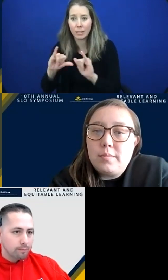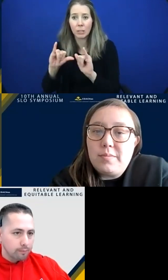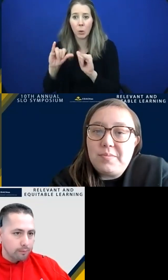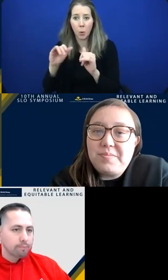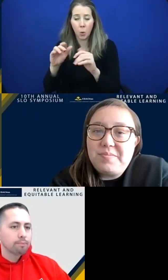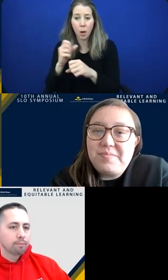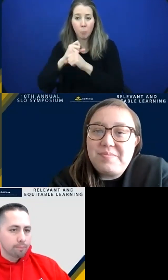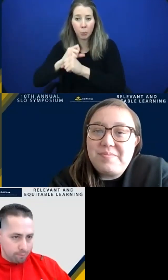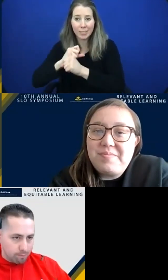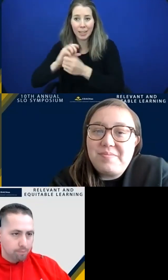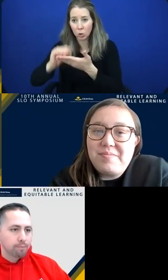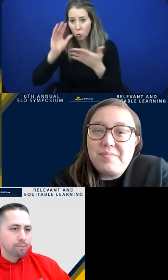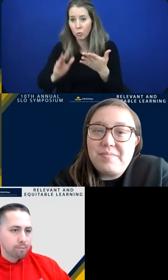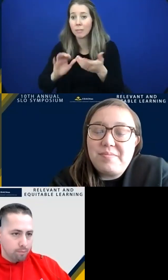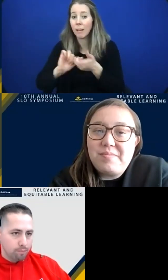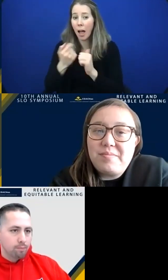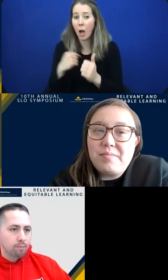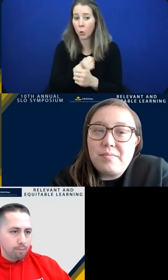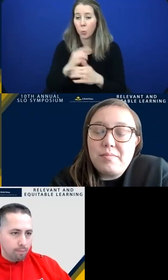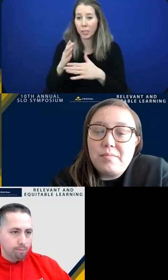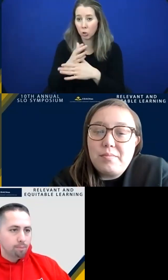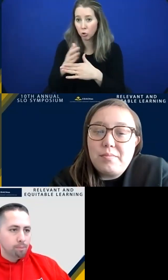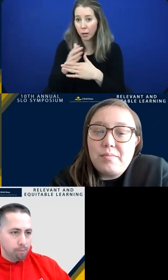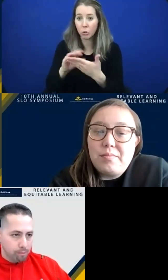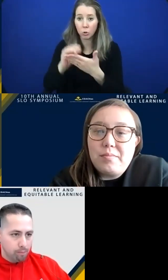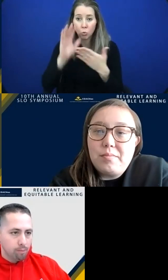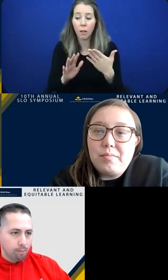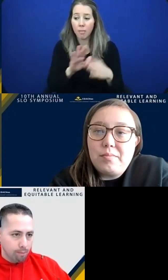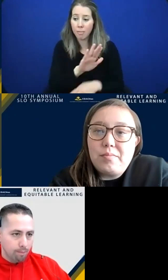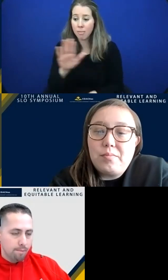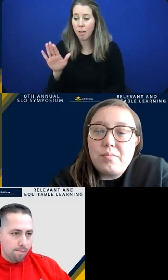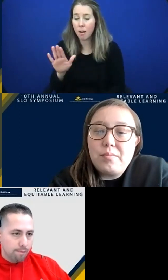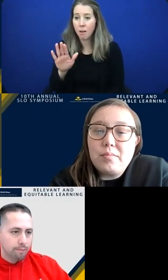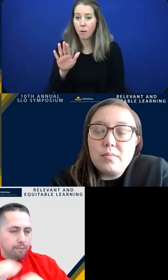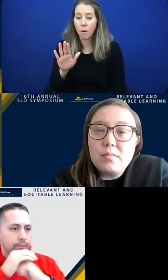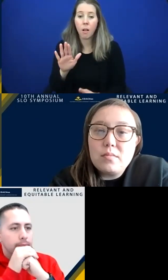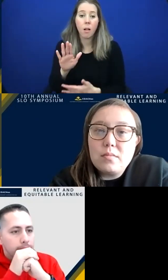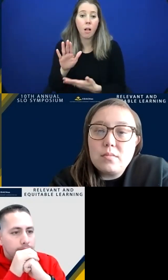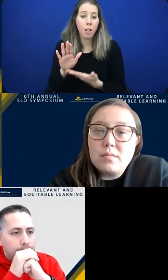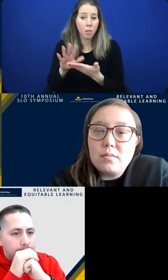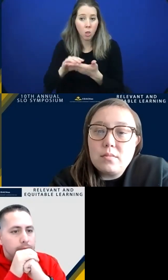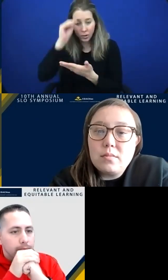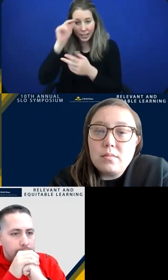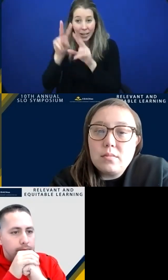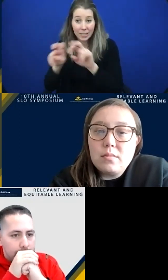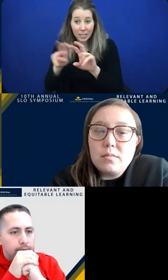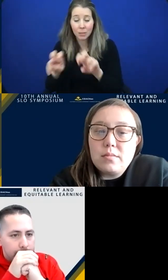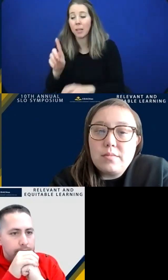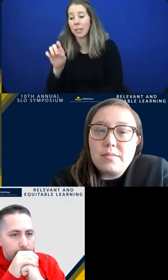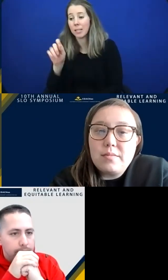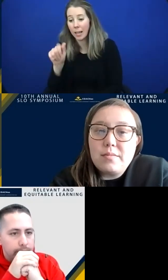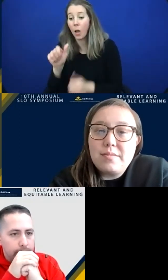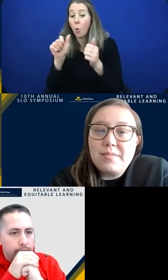students? And how do we share the student learning assessment data with students?